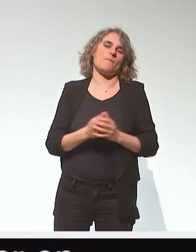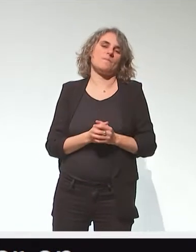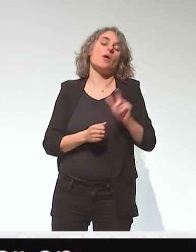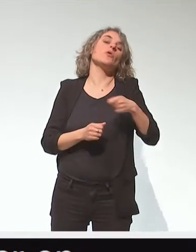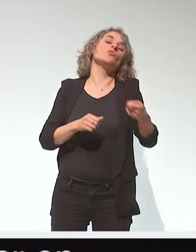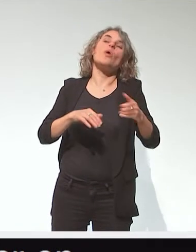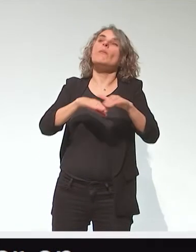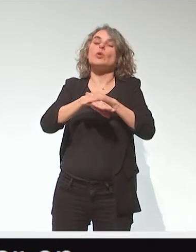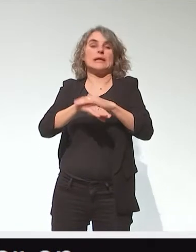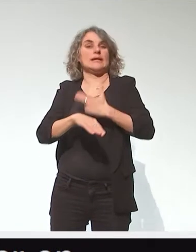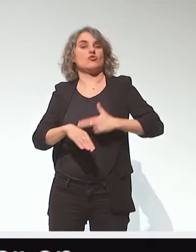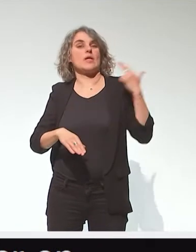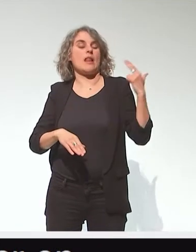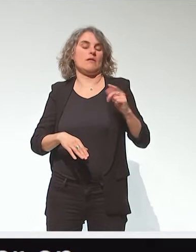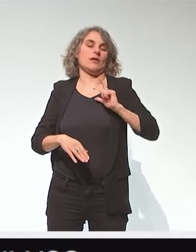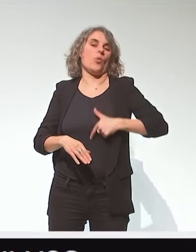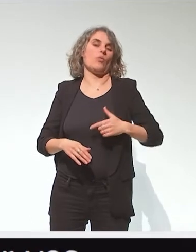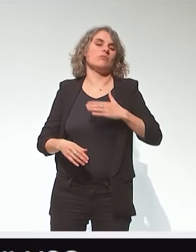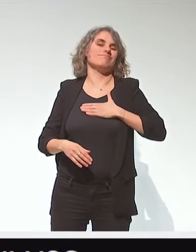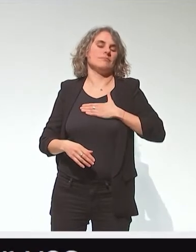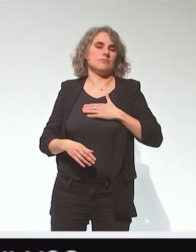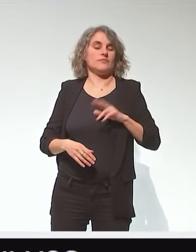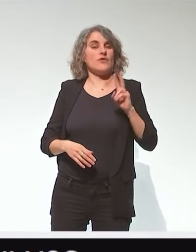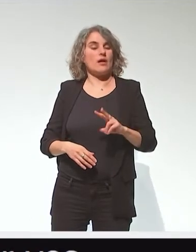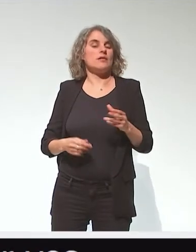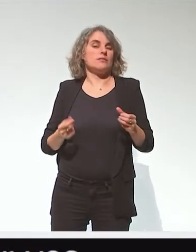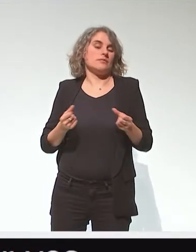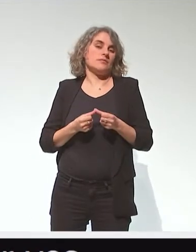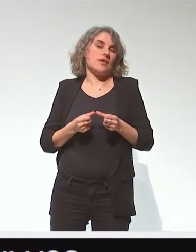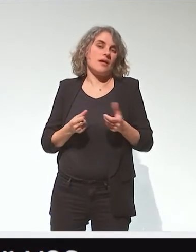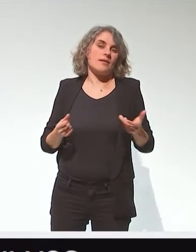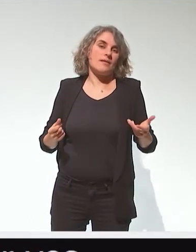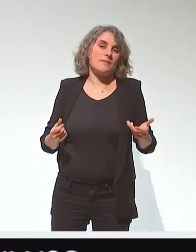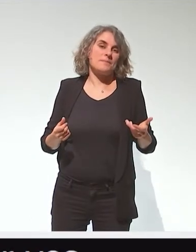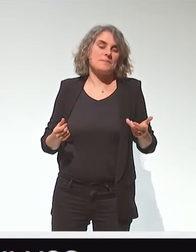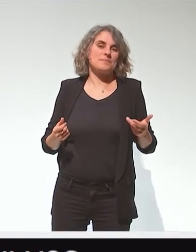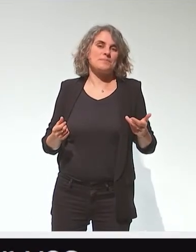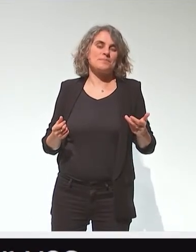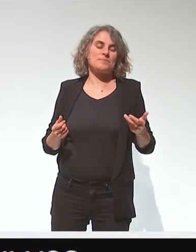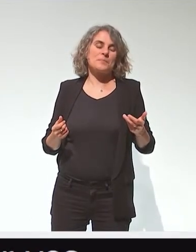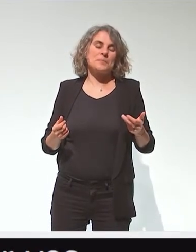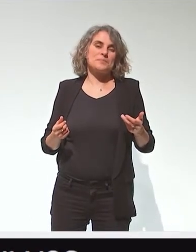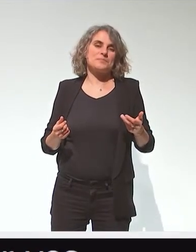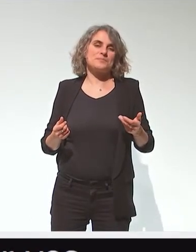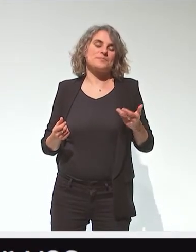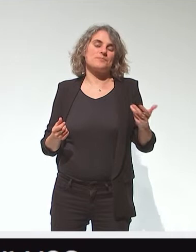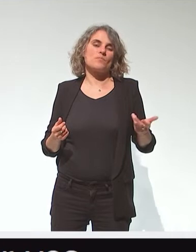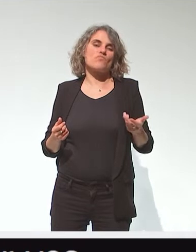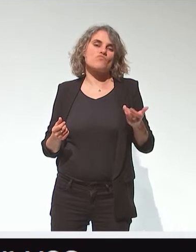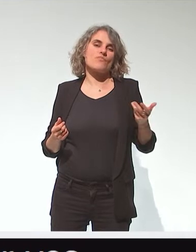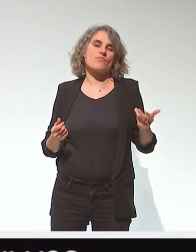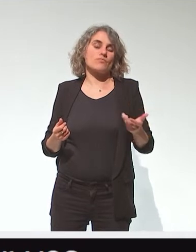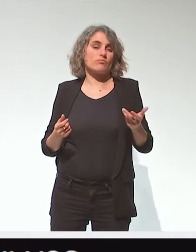goes in line with the 7-year planning period with the structural funds, and there are national